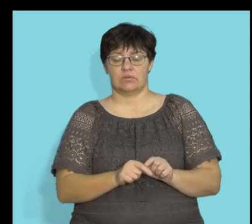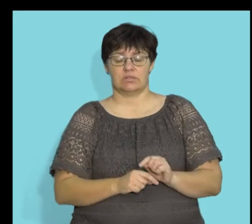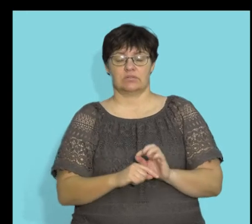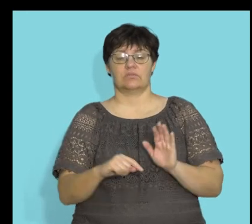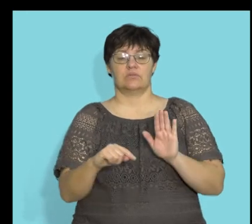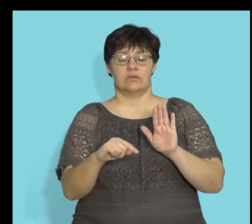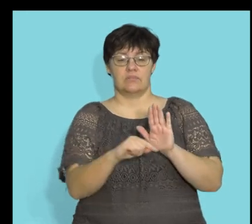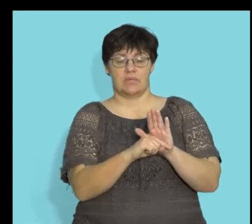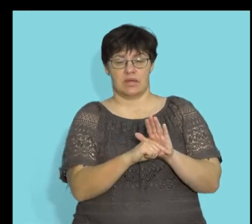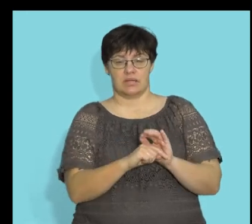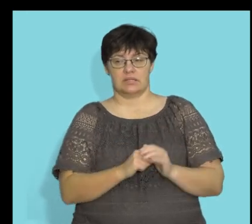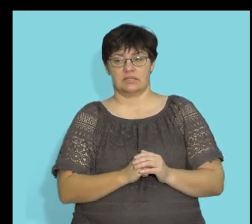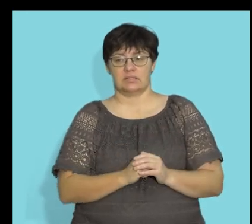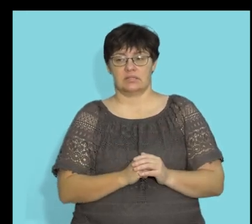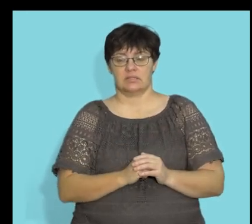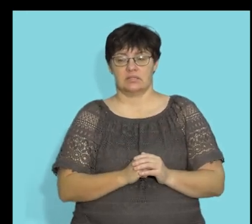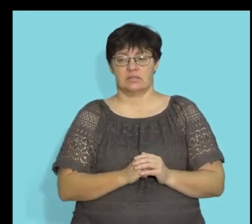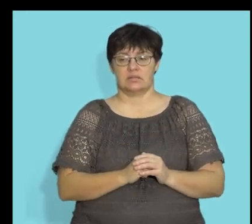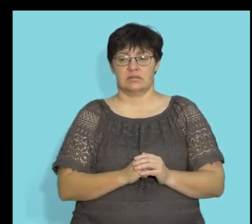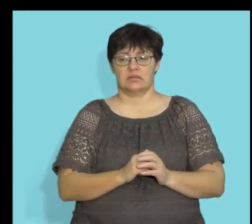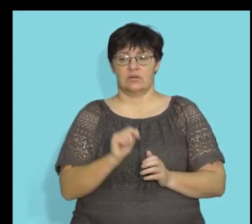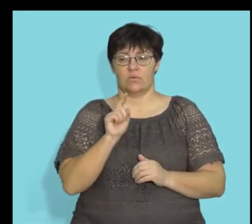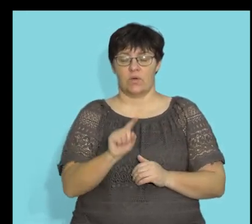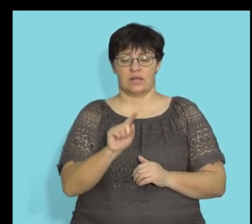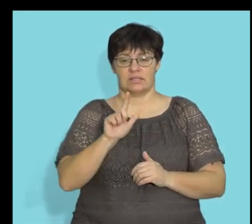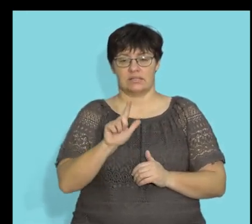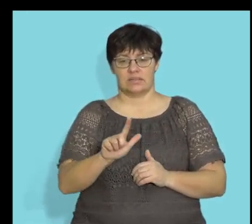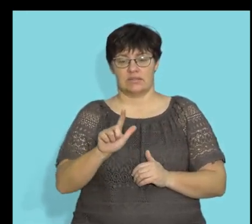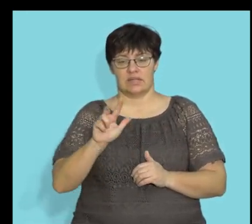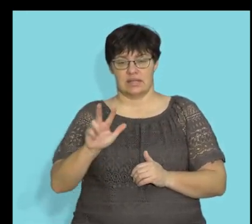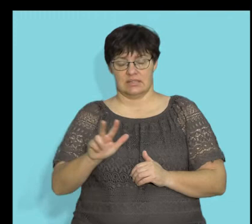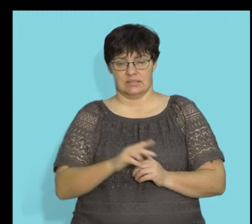100 will be equal to negative